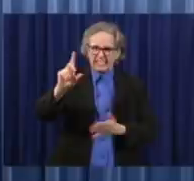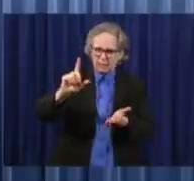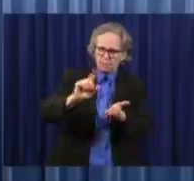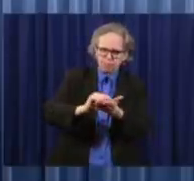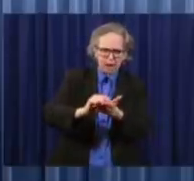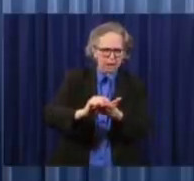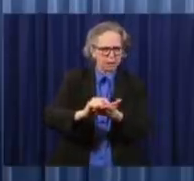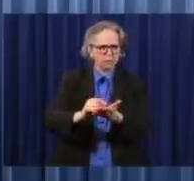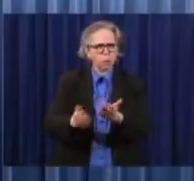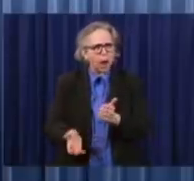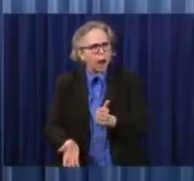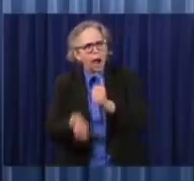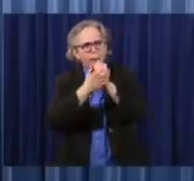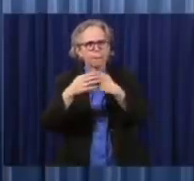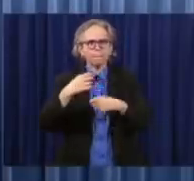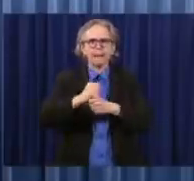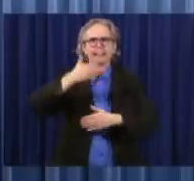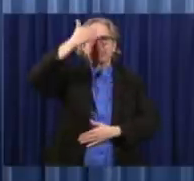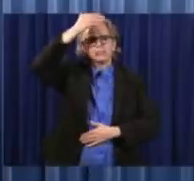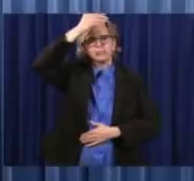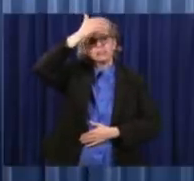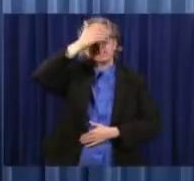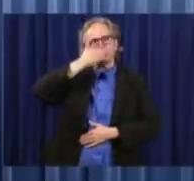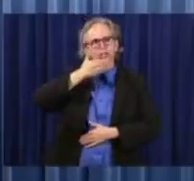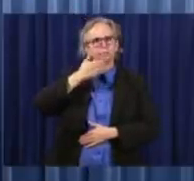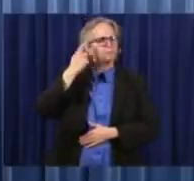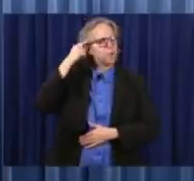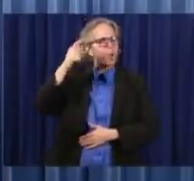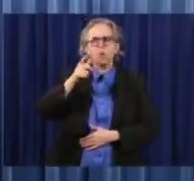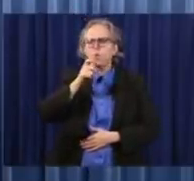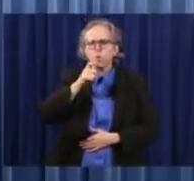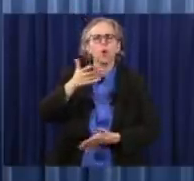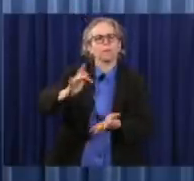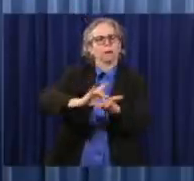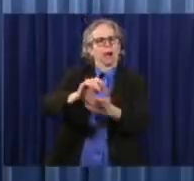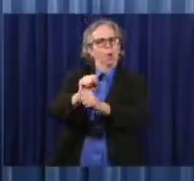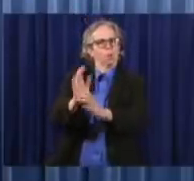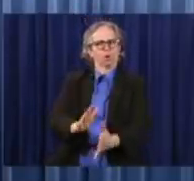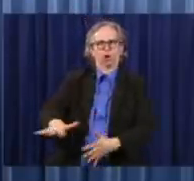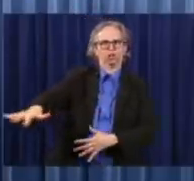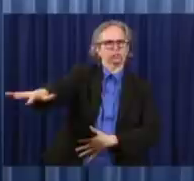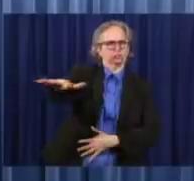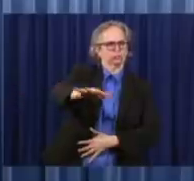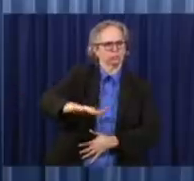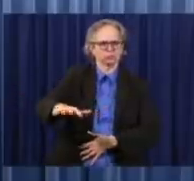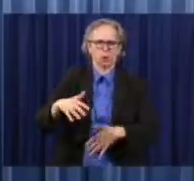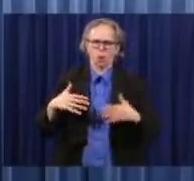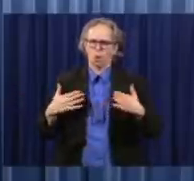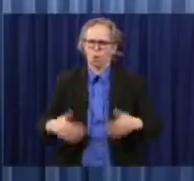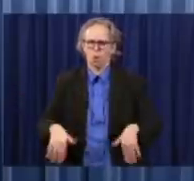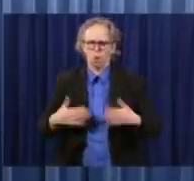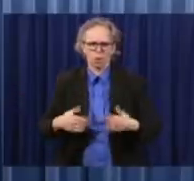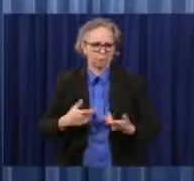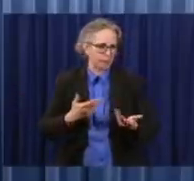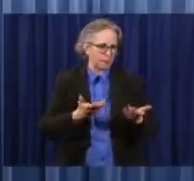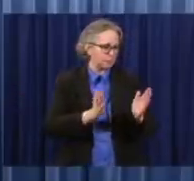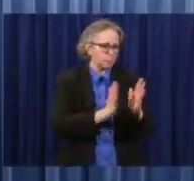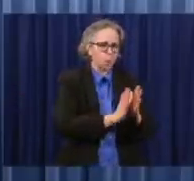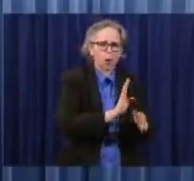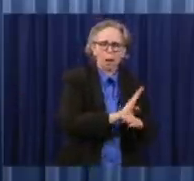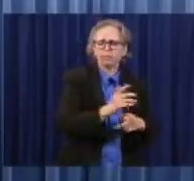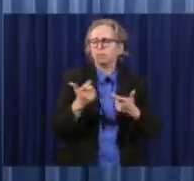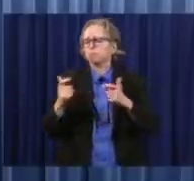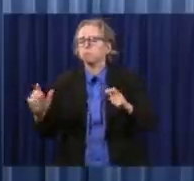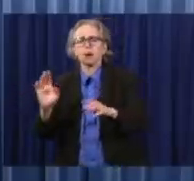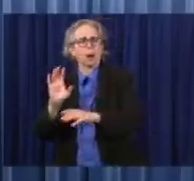for face shields for our medical frontline workers. There are small companies and big companies making parts,